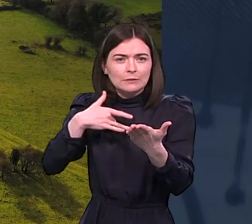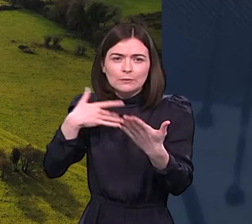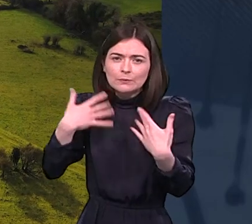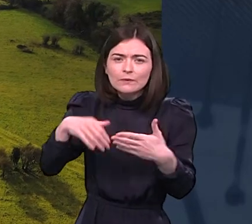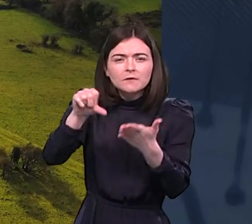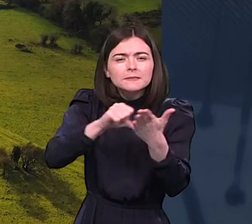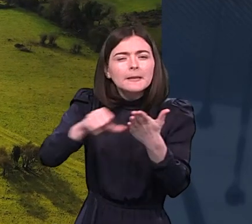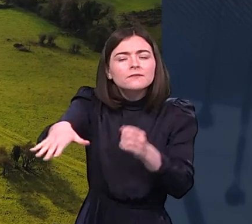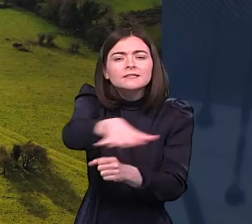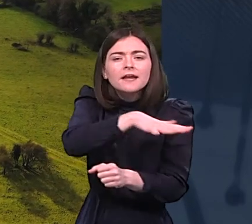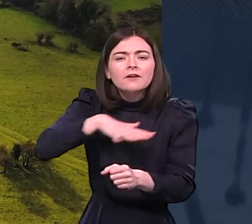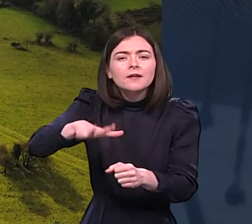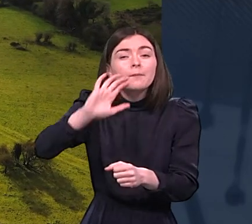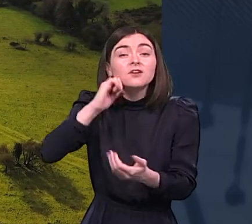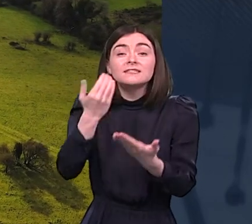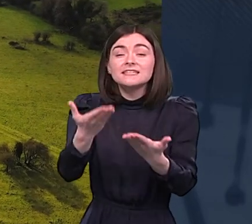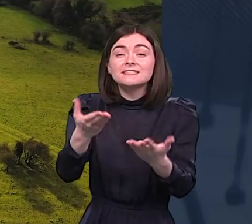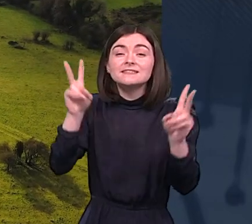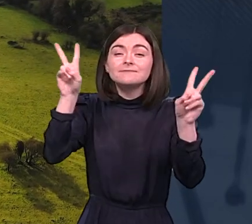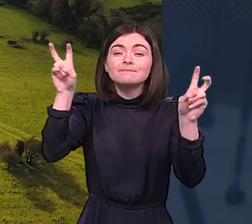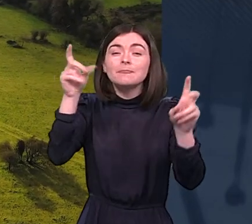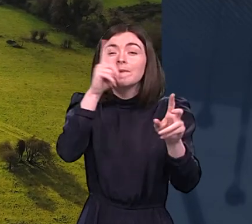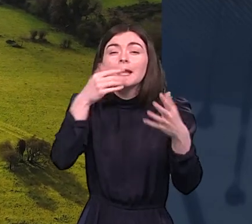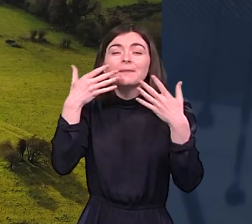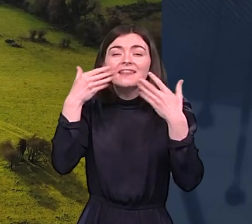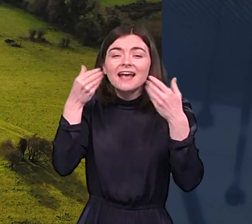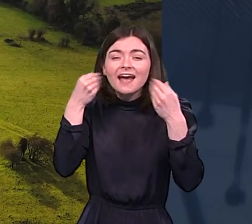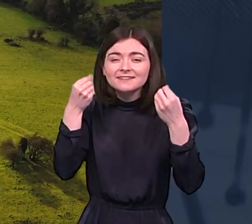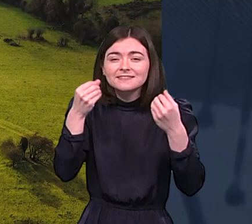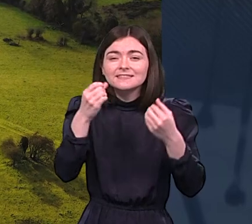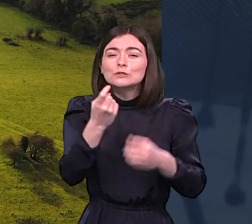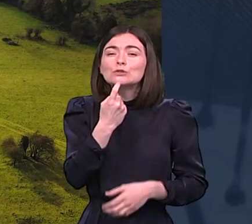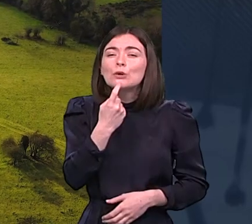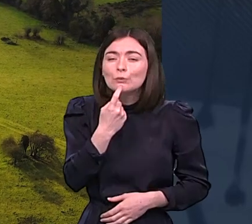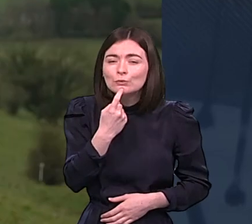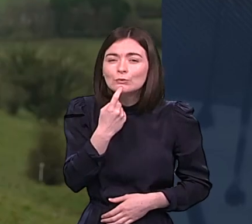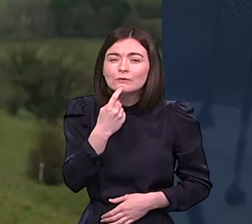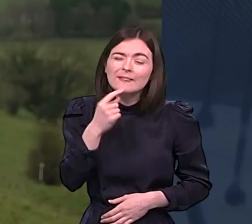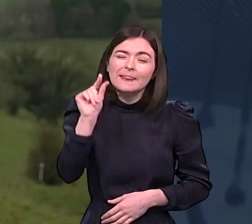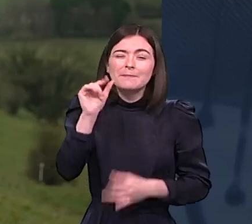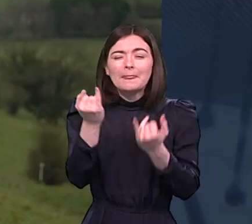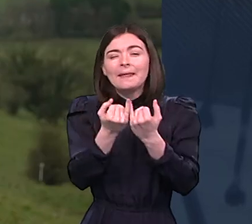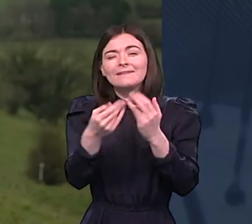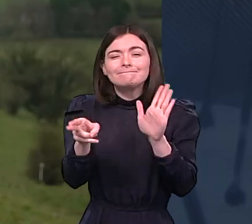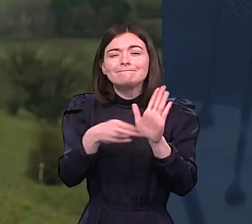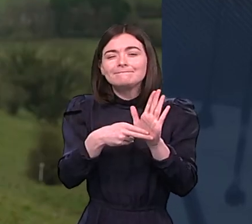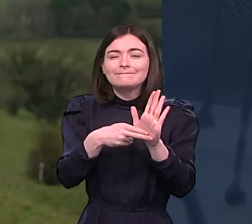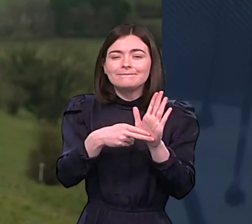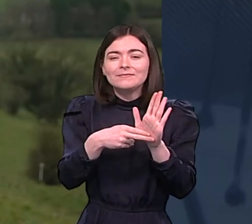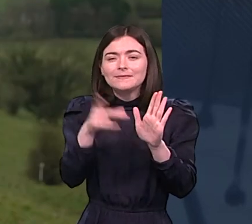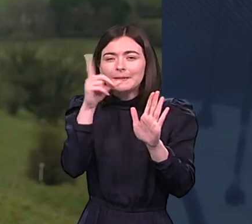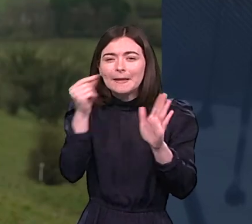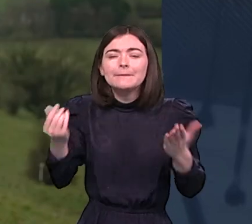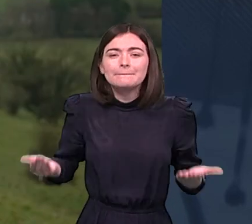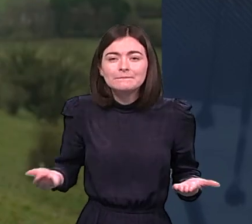because this is the Cat's Stone. The Cat's Stone, it's like a nickname for it. Some people can